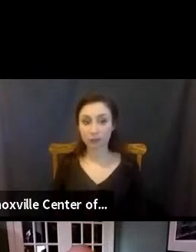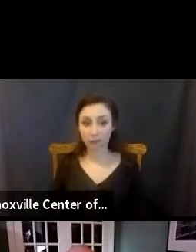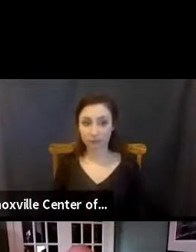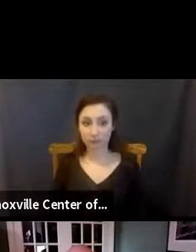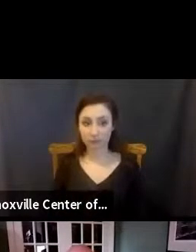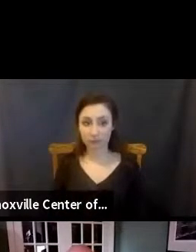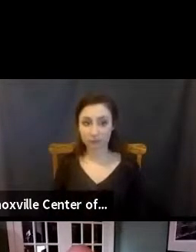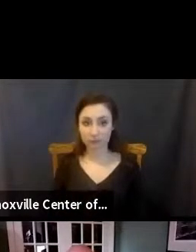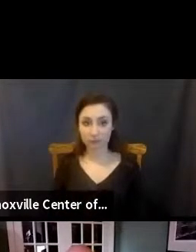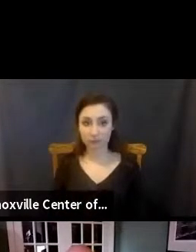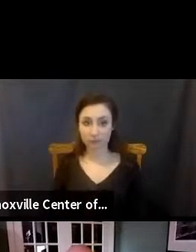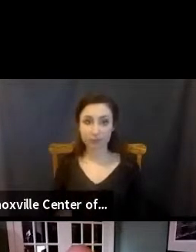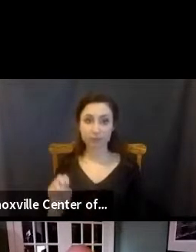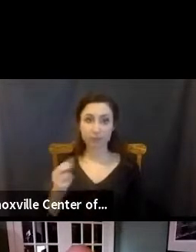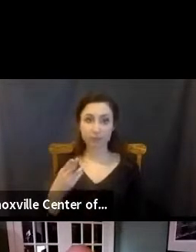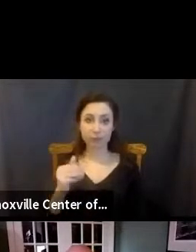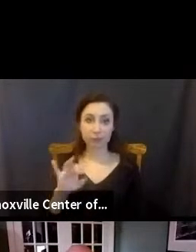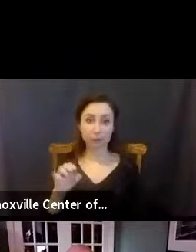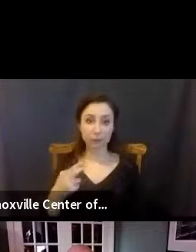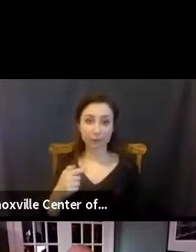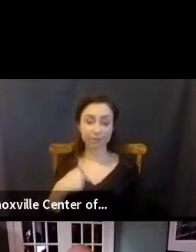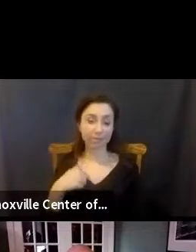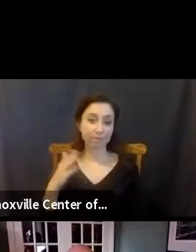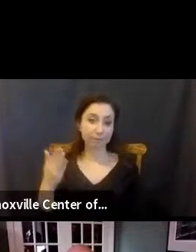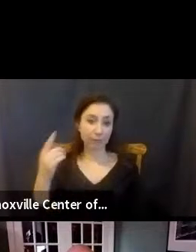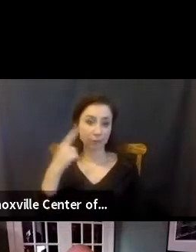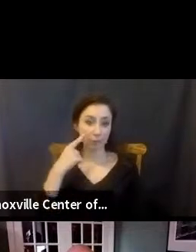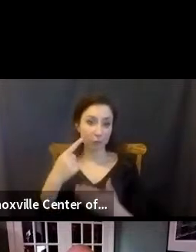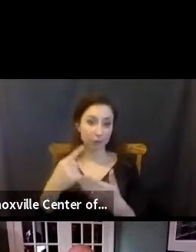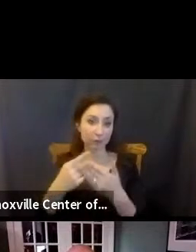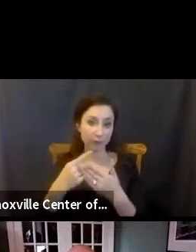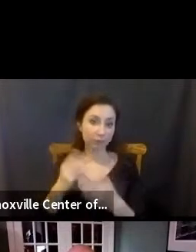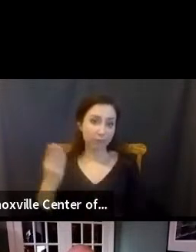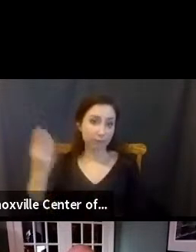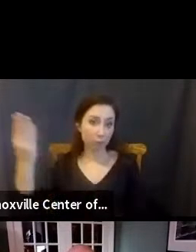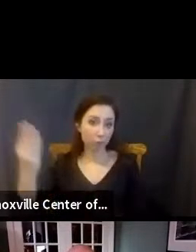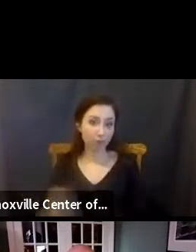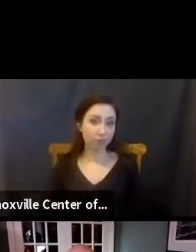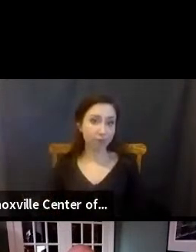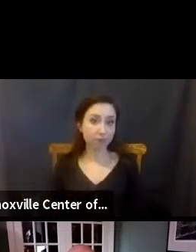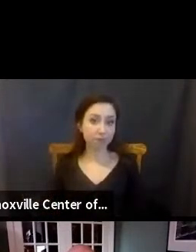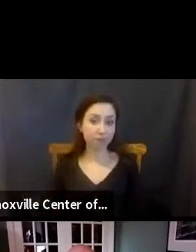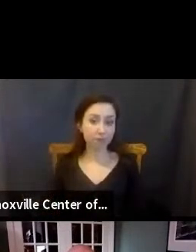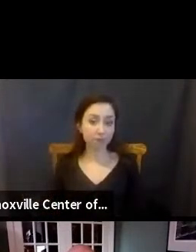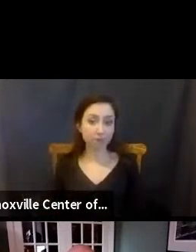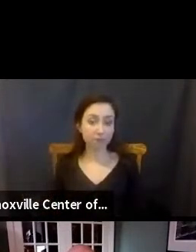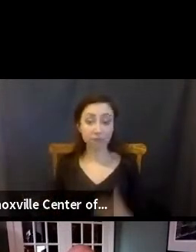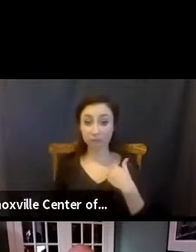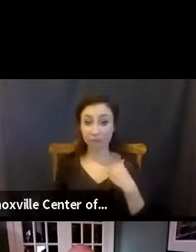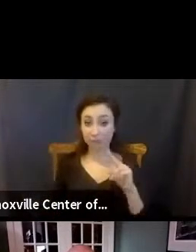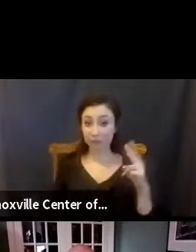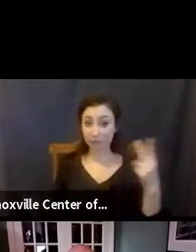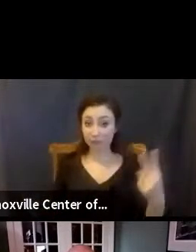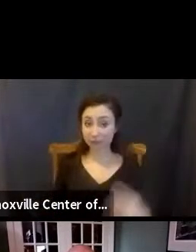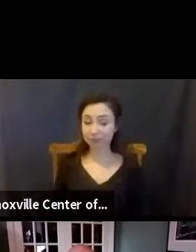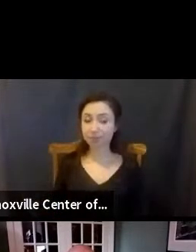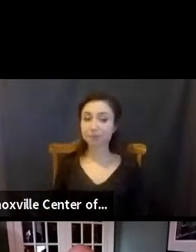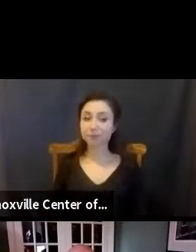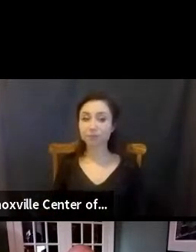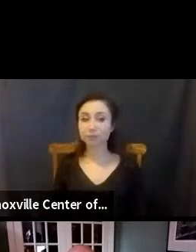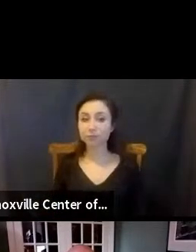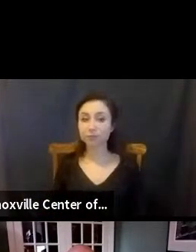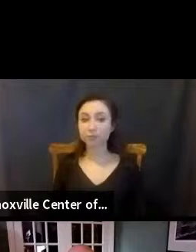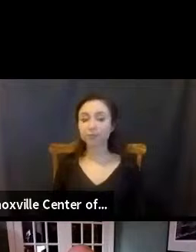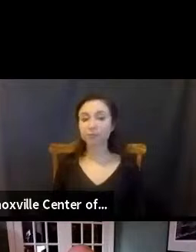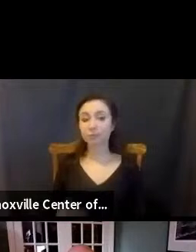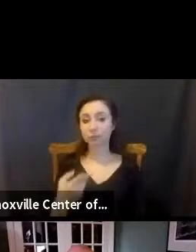So I'll move for purposes of discussion, motion. Do we have a second? I'll